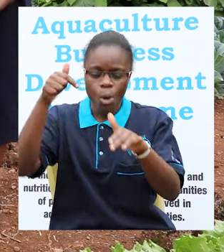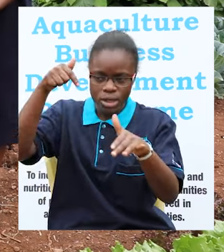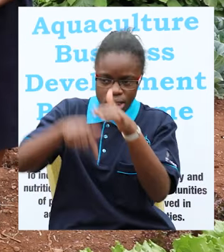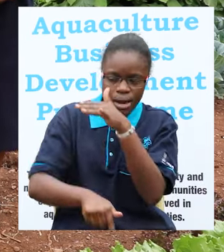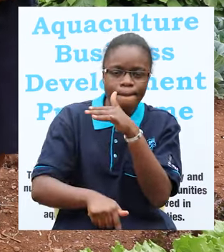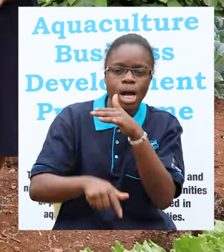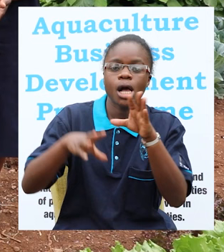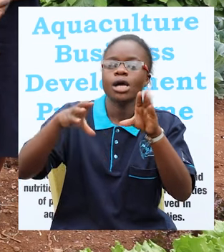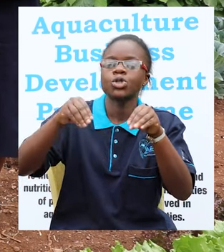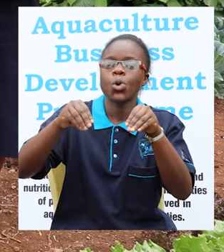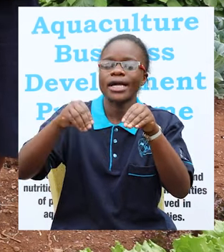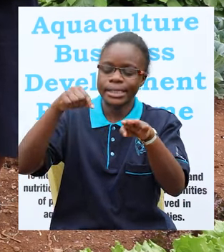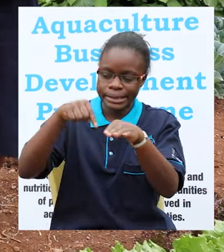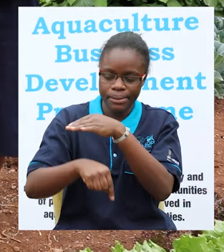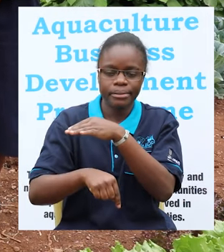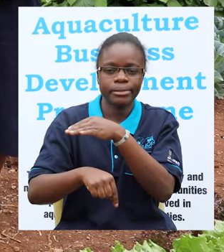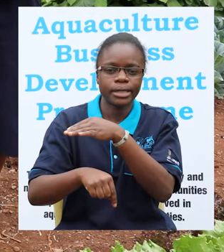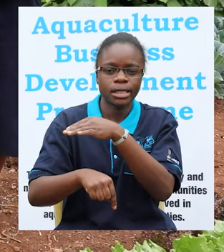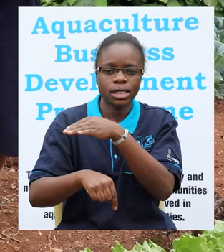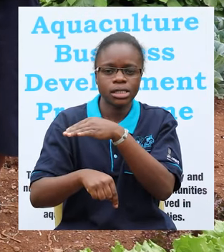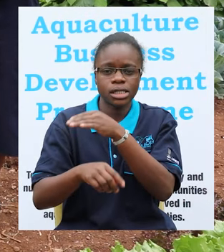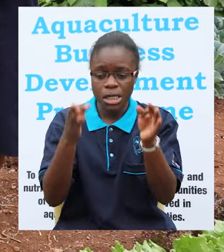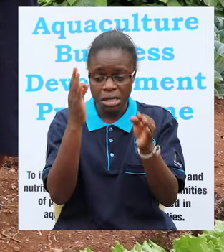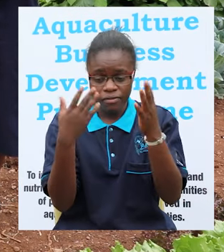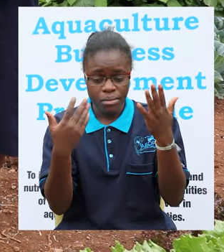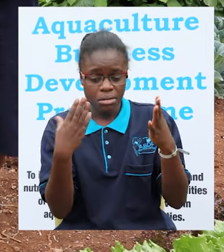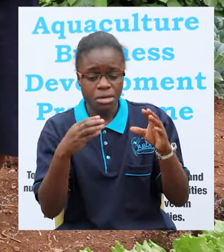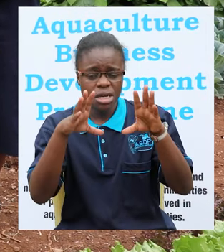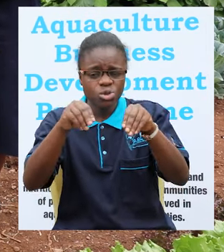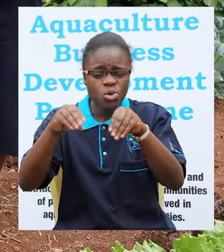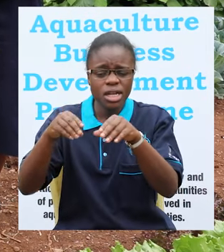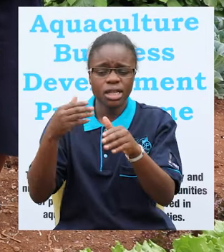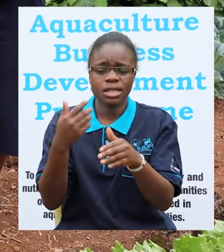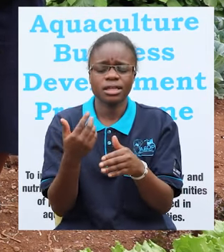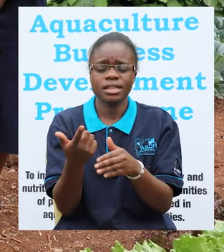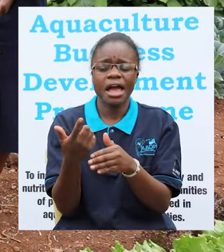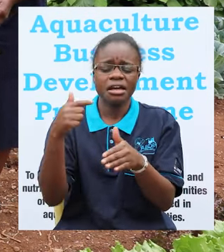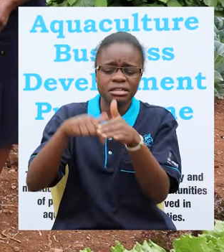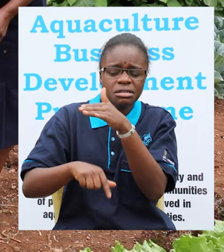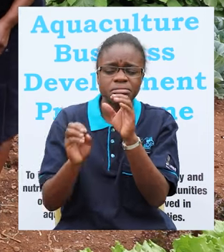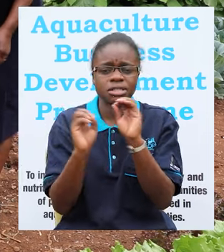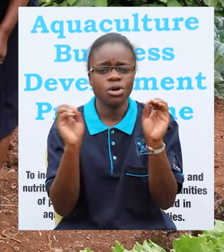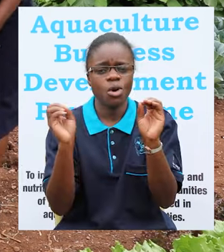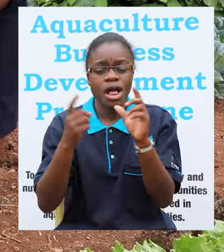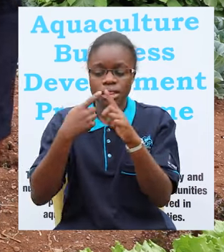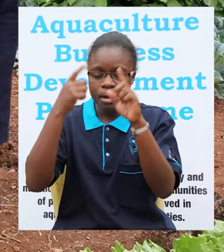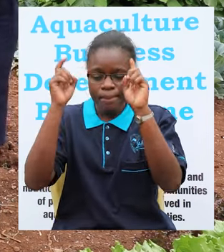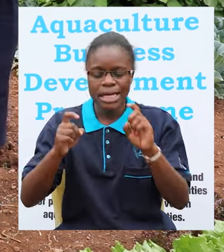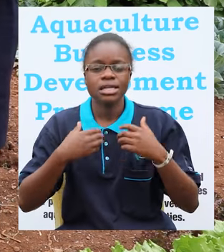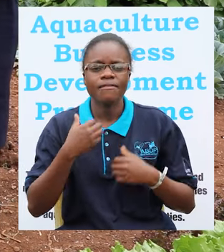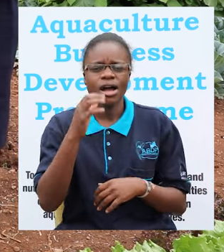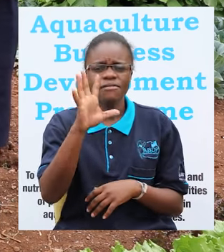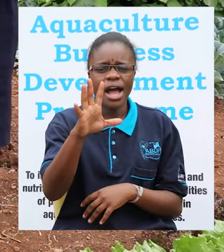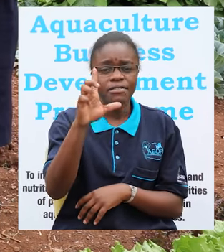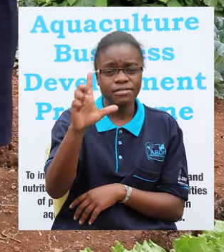the ground. You can also have other containers on the ground where the garden is not erected in the soil. And all you need is just